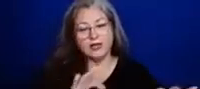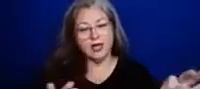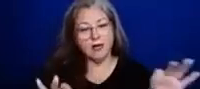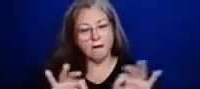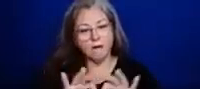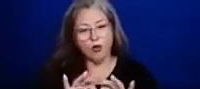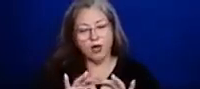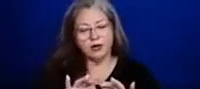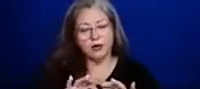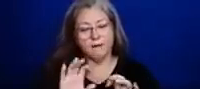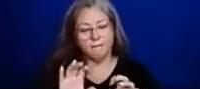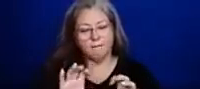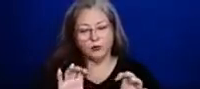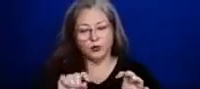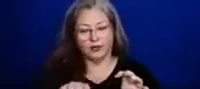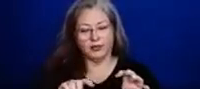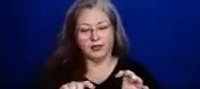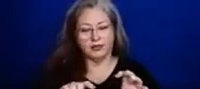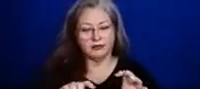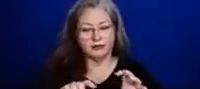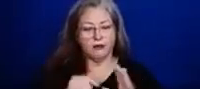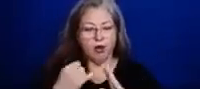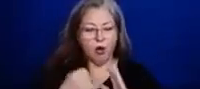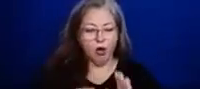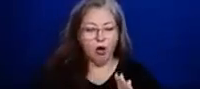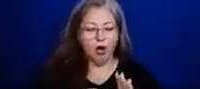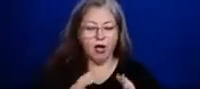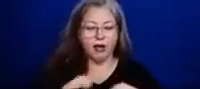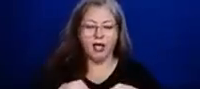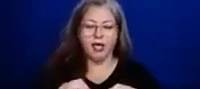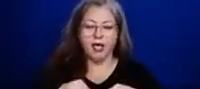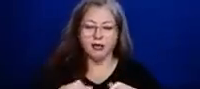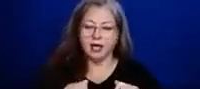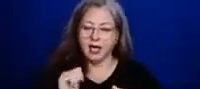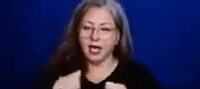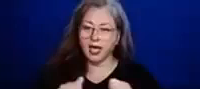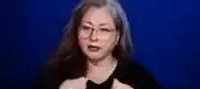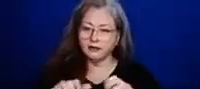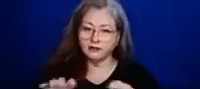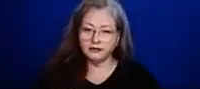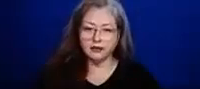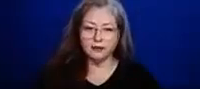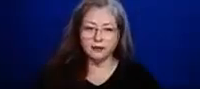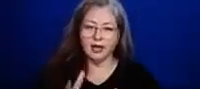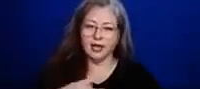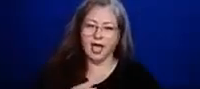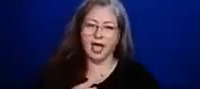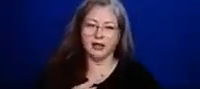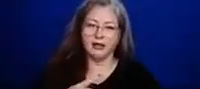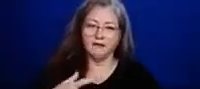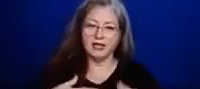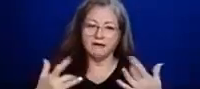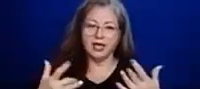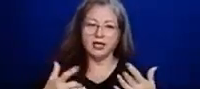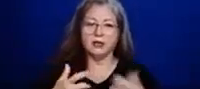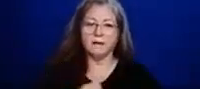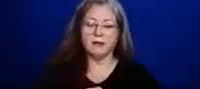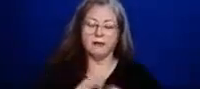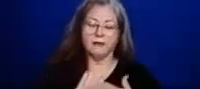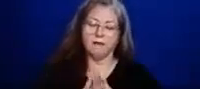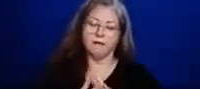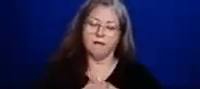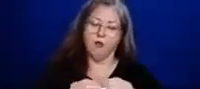this kind of art and activism events, because that way you get more conscious about